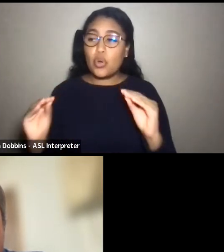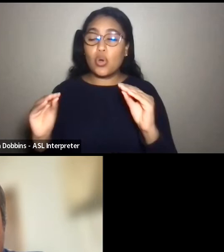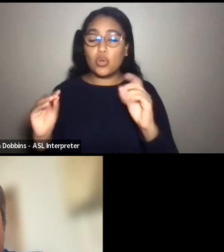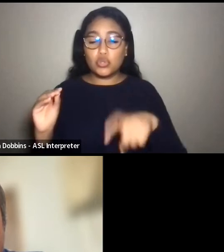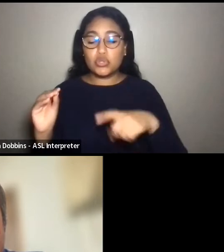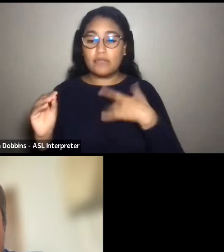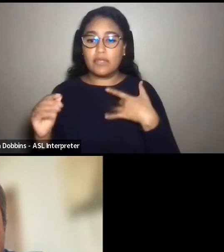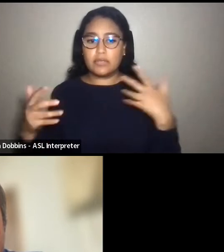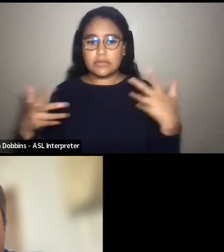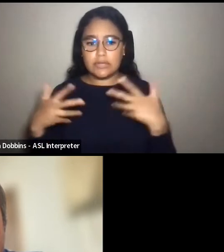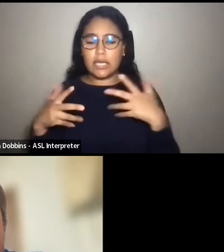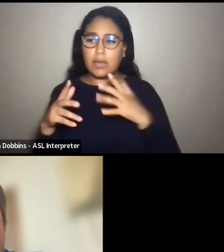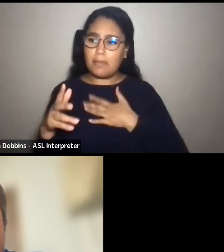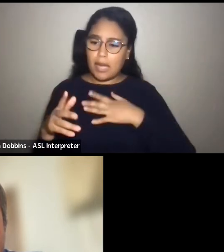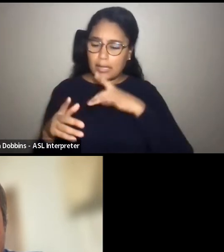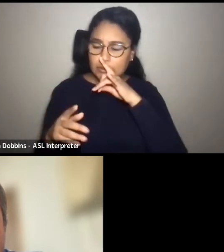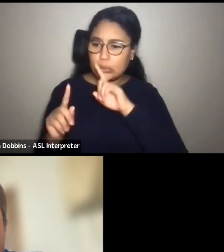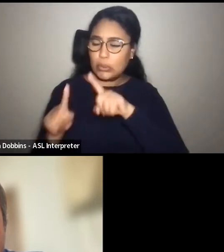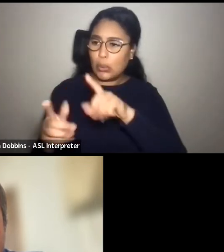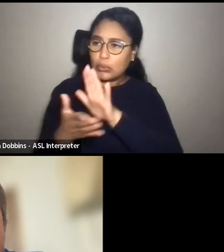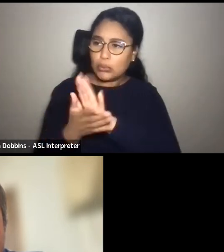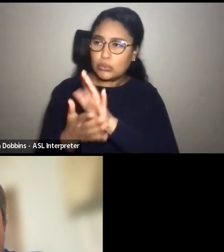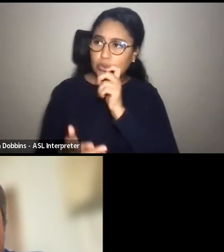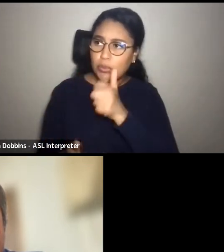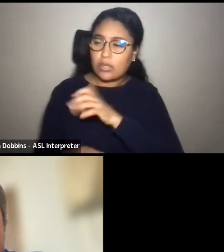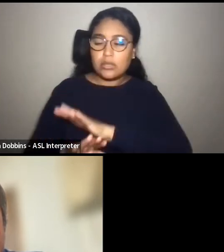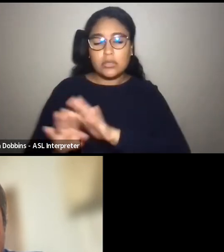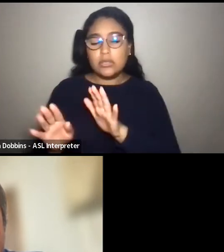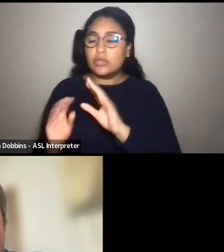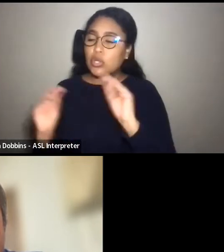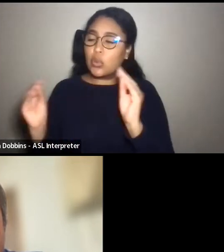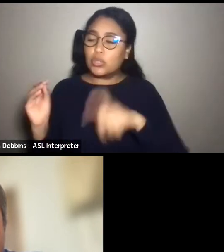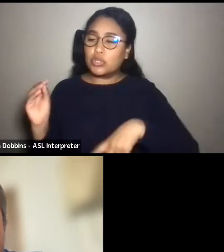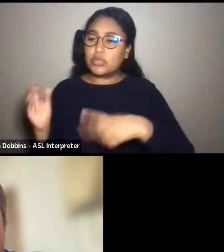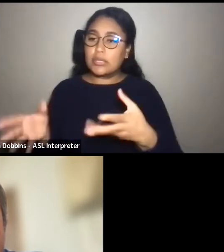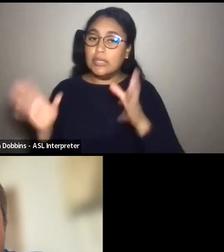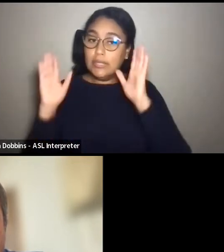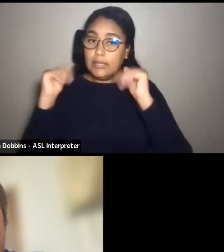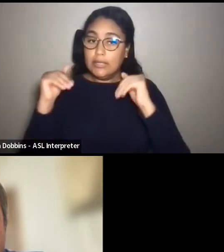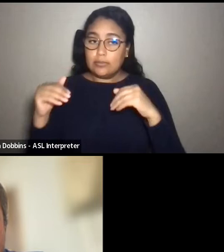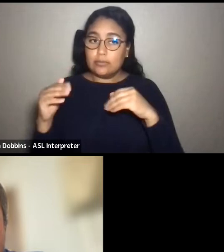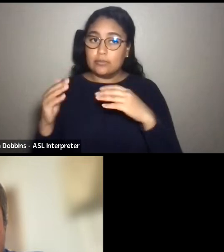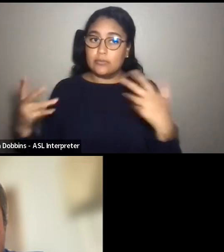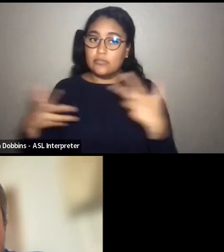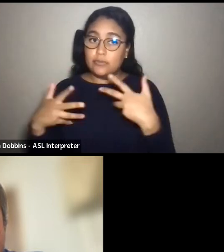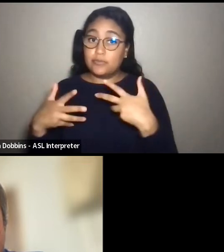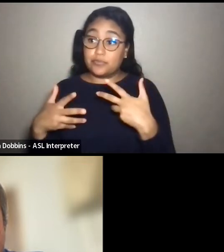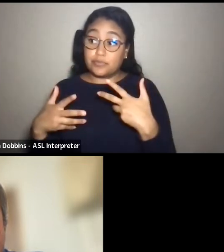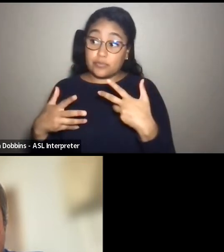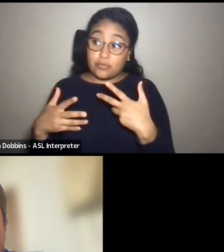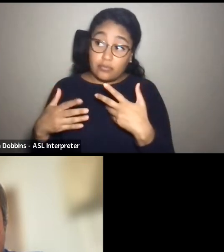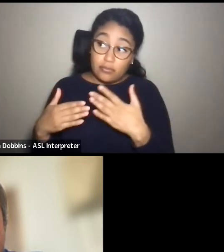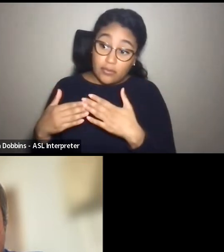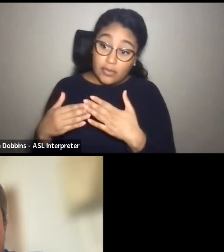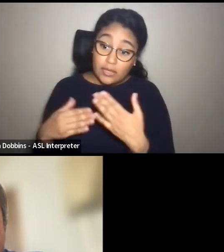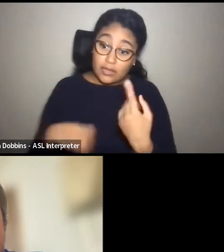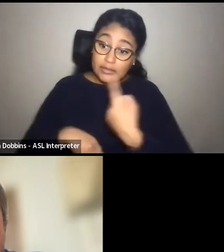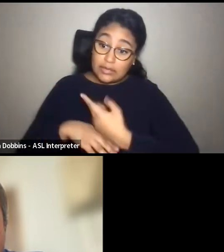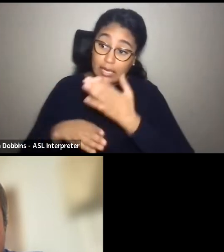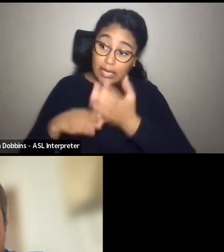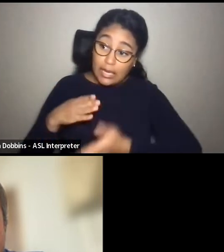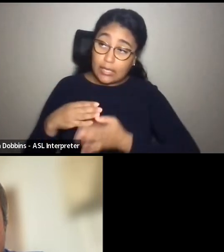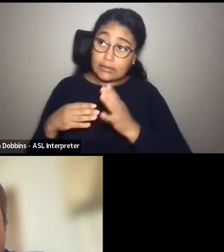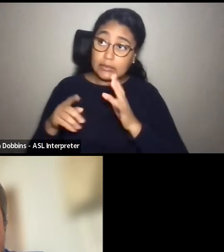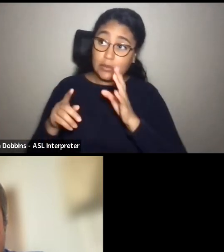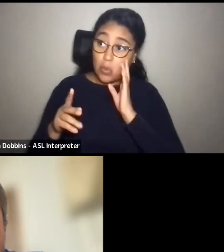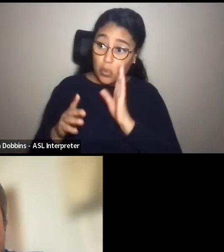their child to school. No one should have to live in that fear and wonder, am I going to see my kid at the end of the day? No one. And I thank Mr. Booker